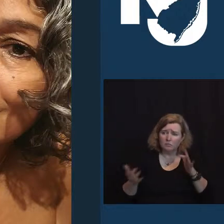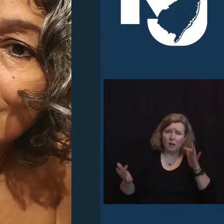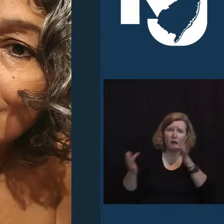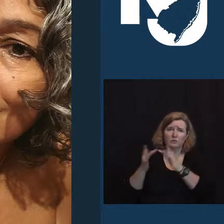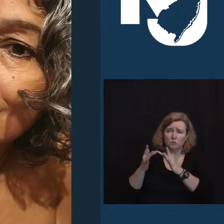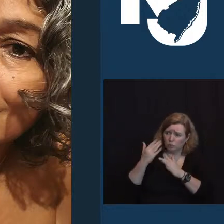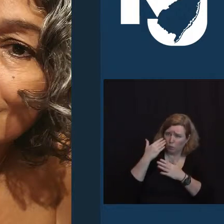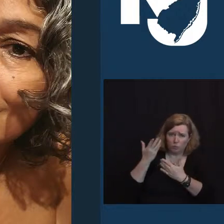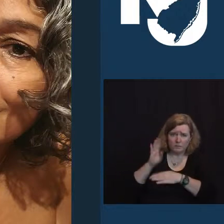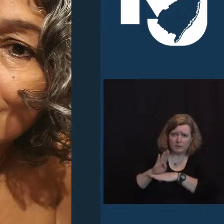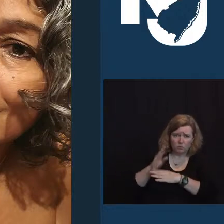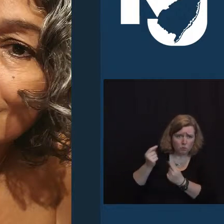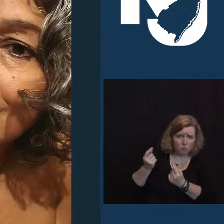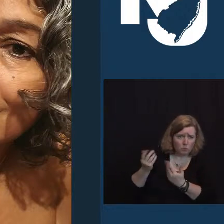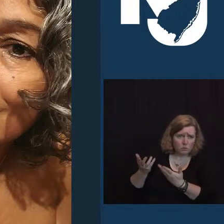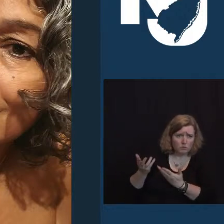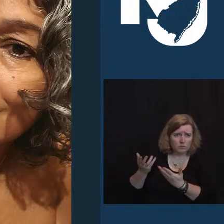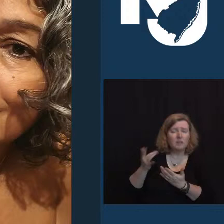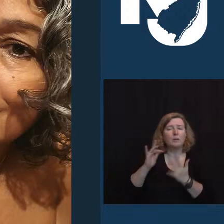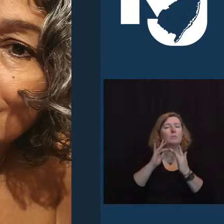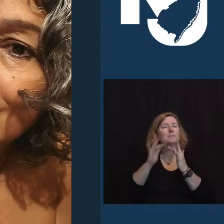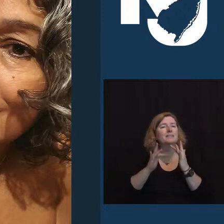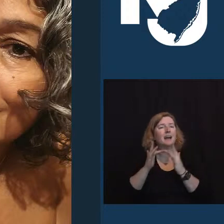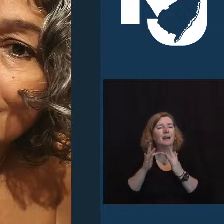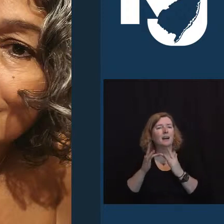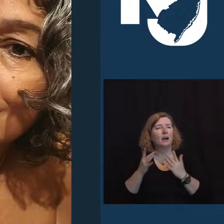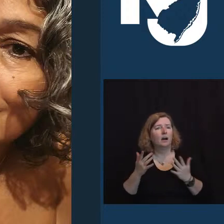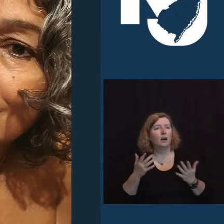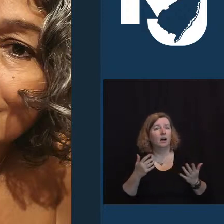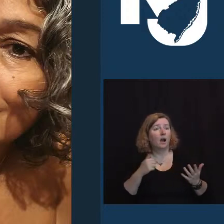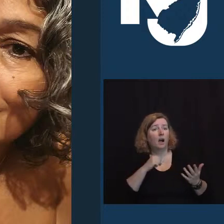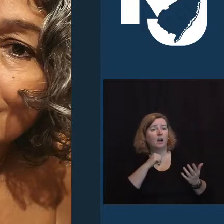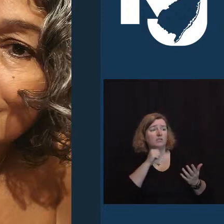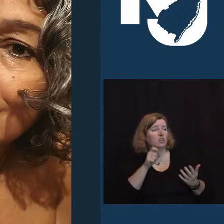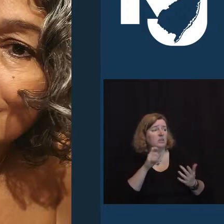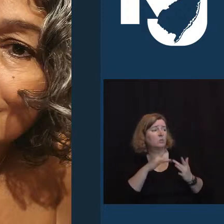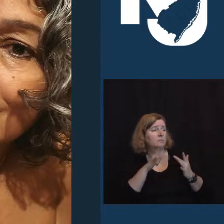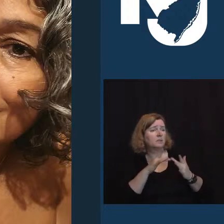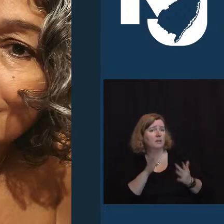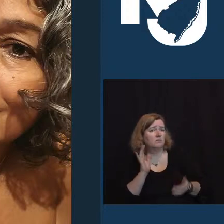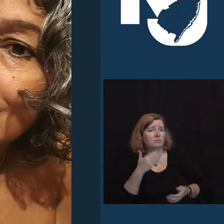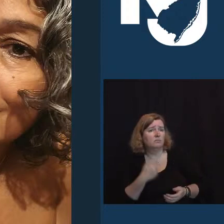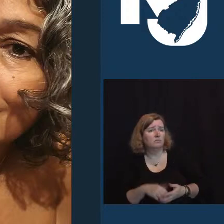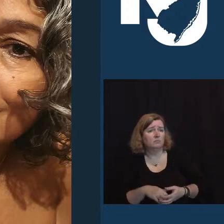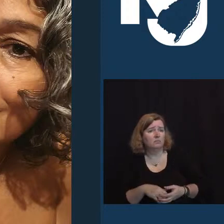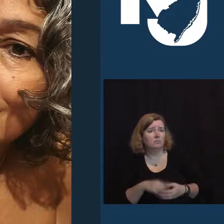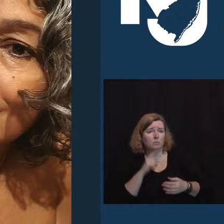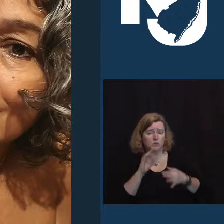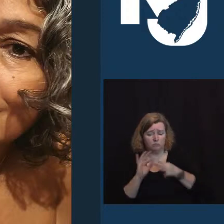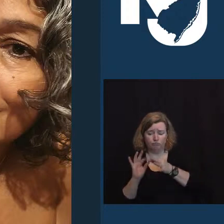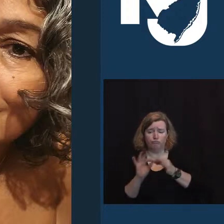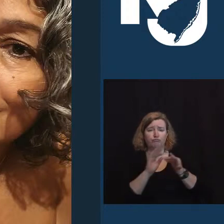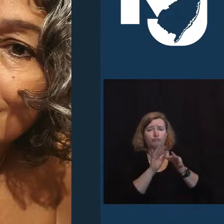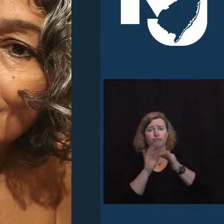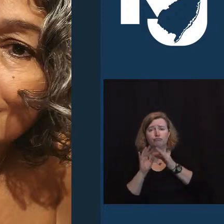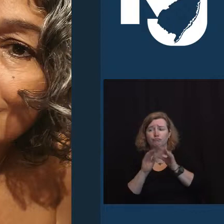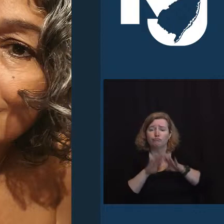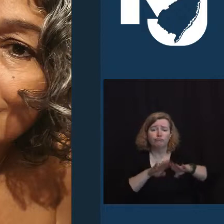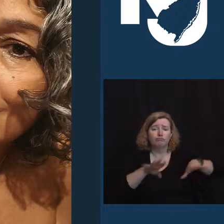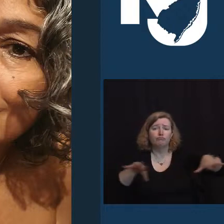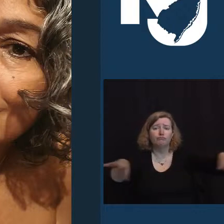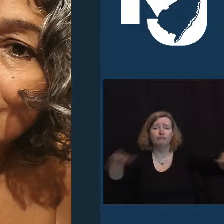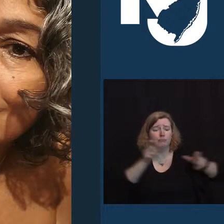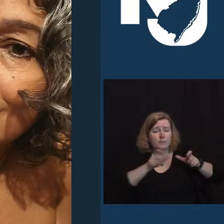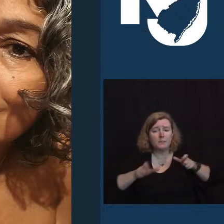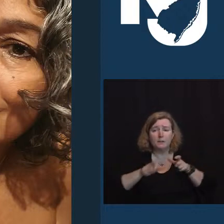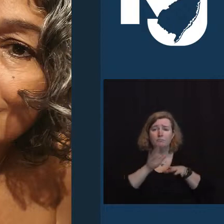your website? She said, you know what? I've never had to rely on a website. It's all word of mouth. But I asked her if I could, with her permission, give the office number out, and she